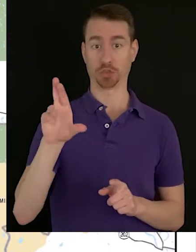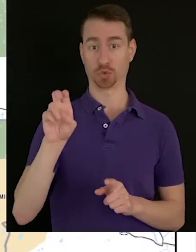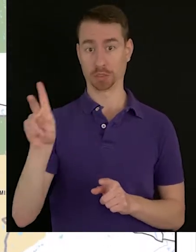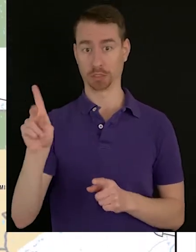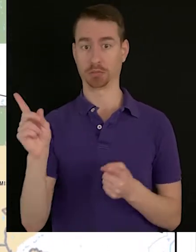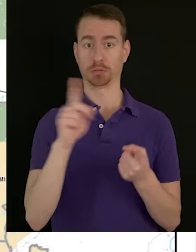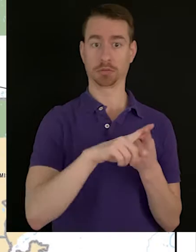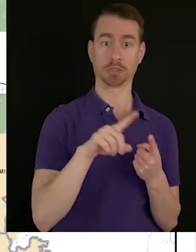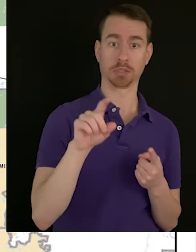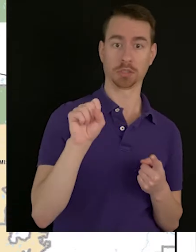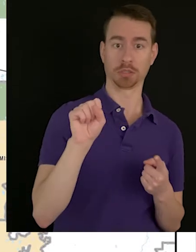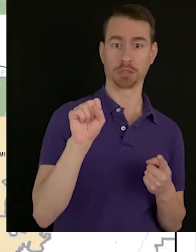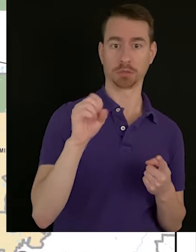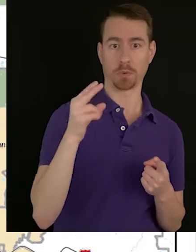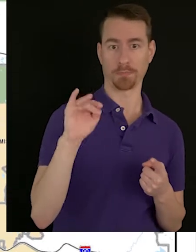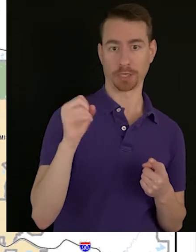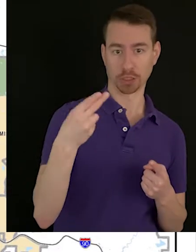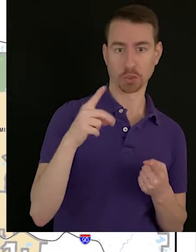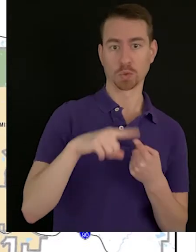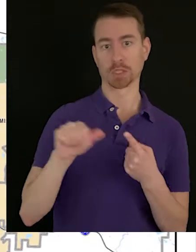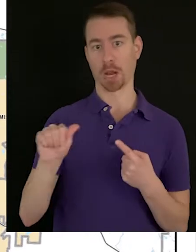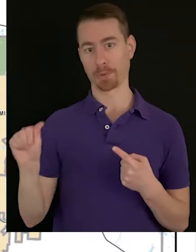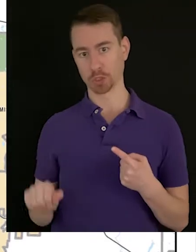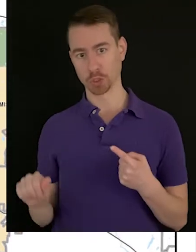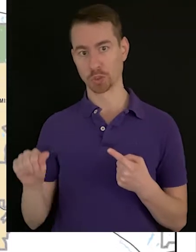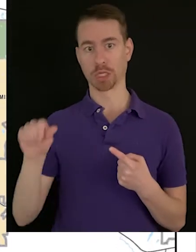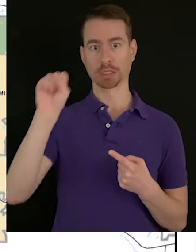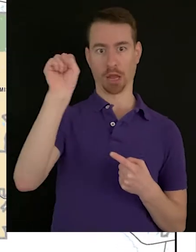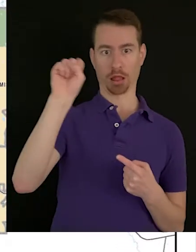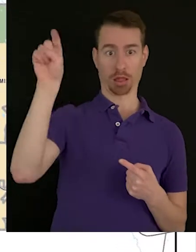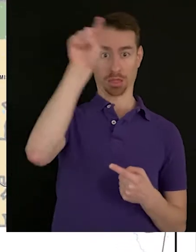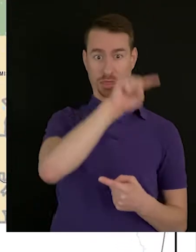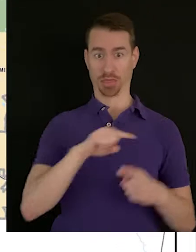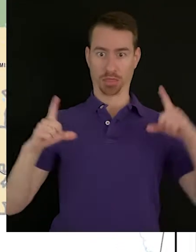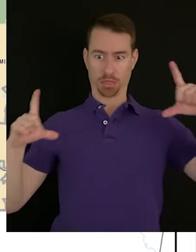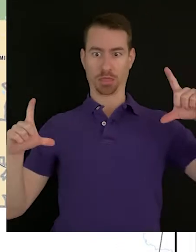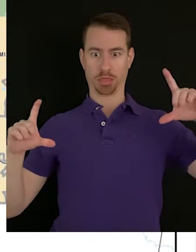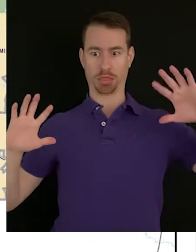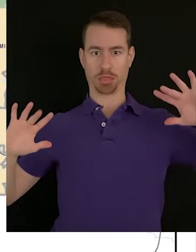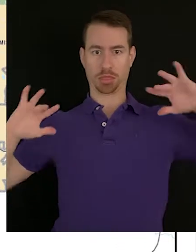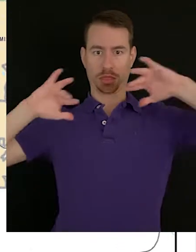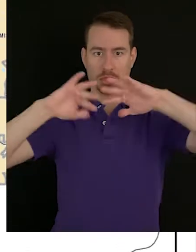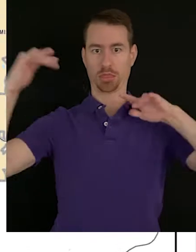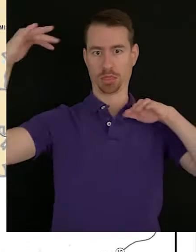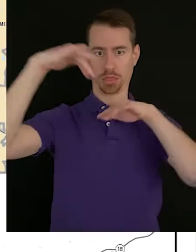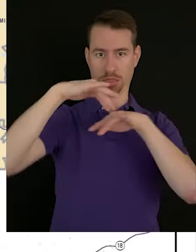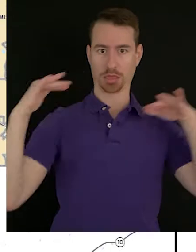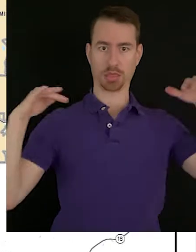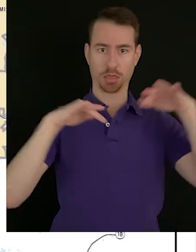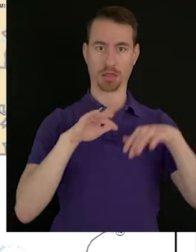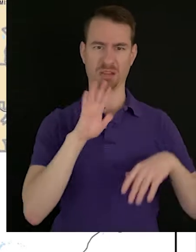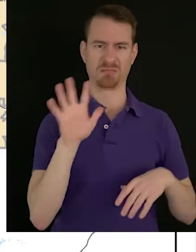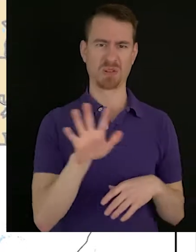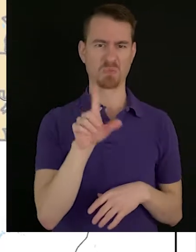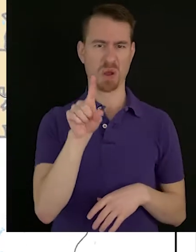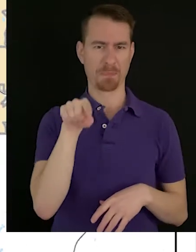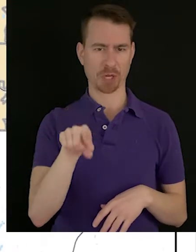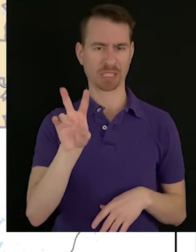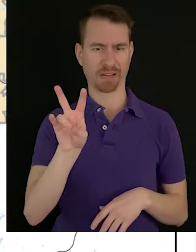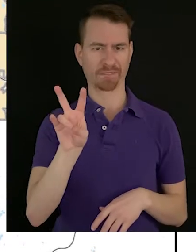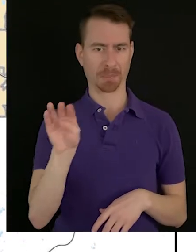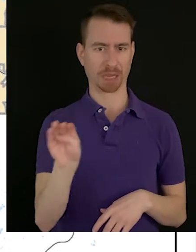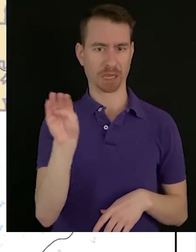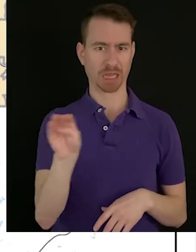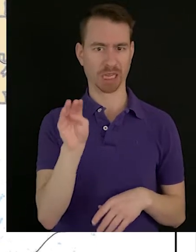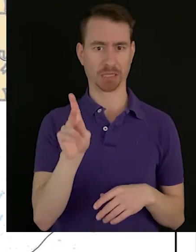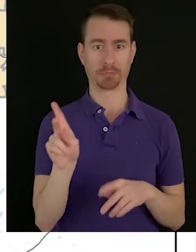north, Sammamish in the east, Auburn in the south, and Seattle in the west. There are over 1.7 million people living in